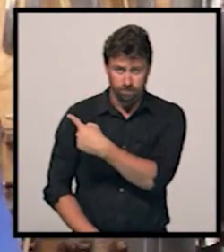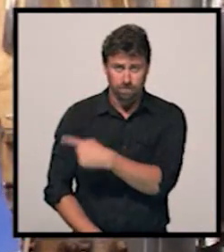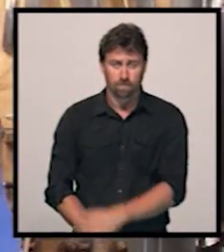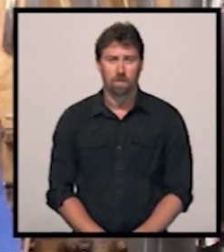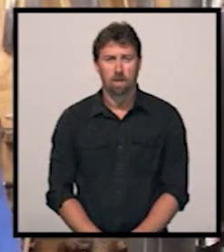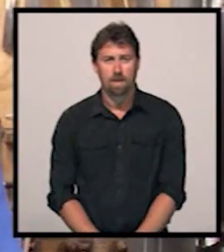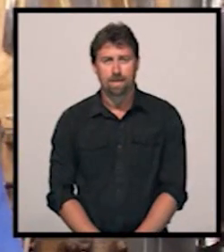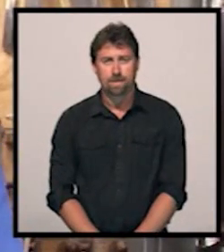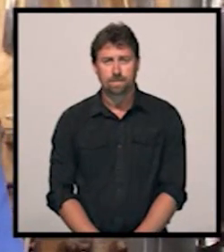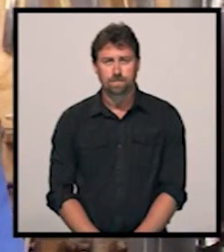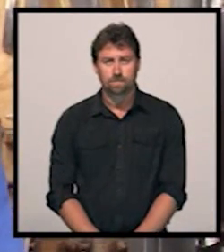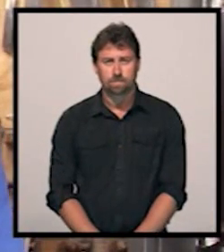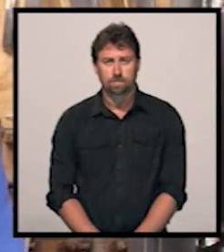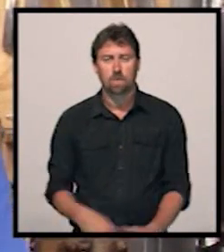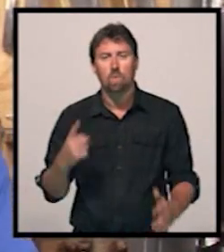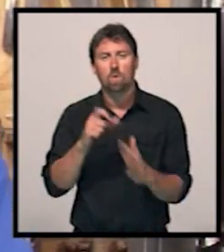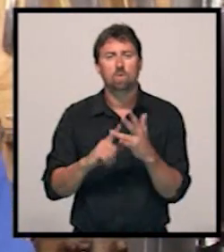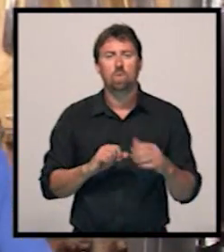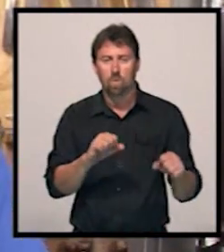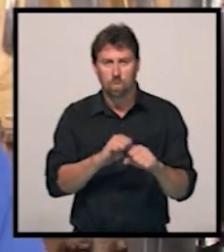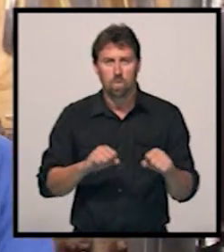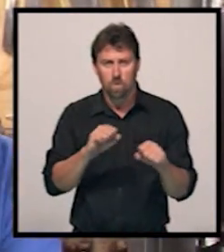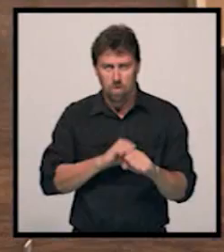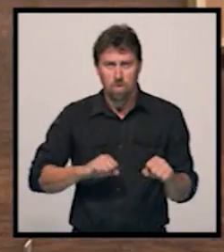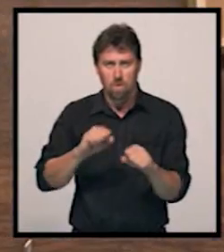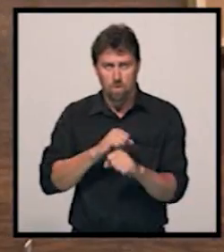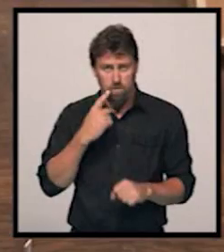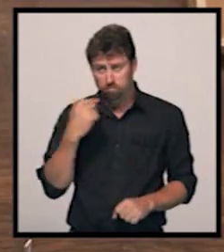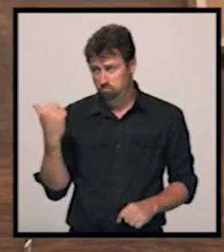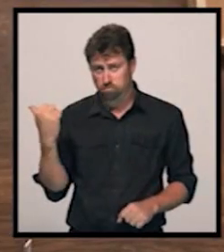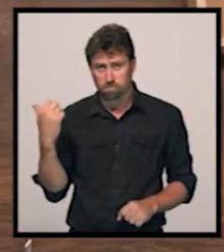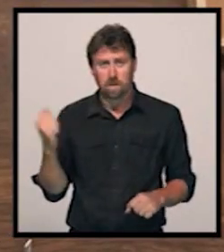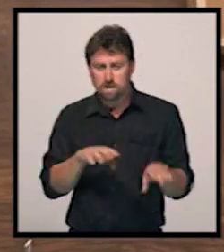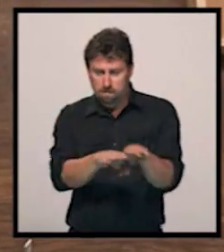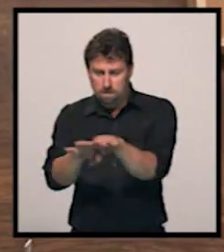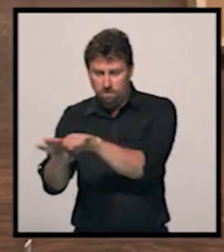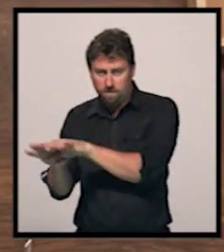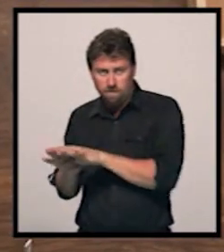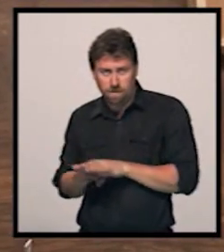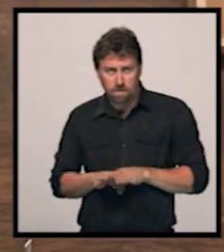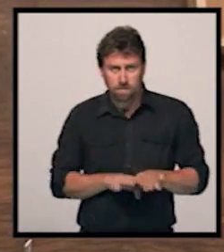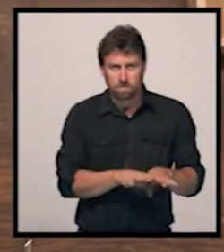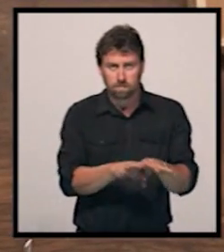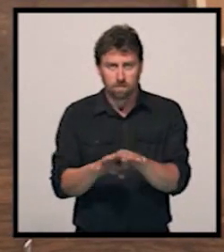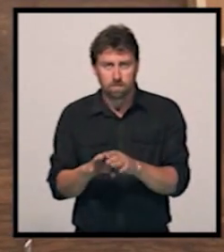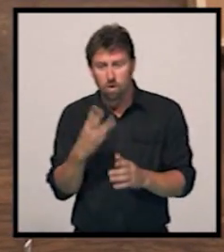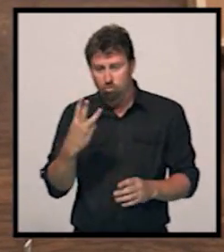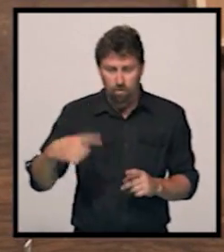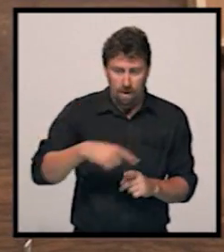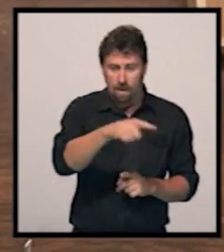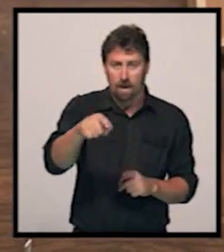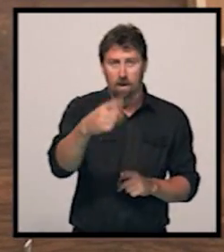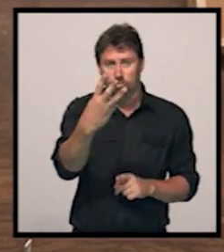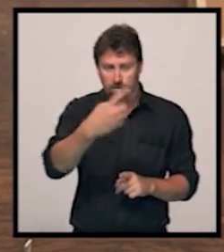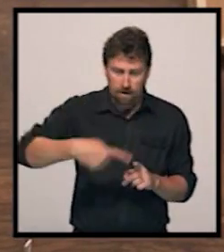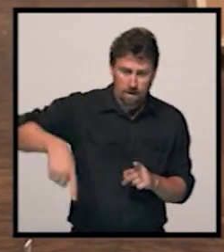whatever you do, you have to do equally on all sides. So I'll do this 3 ways, and 3 ways the other way.